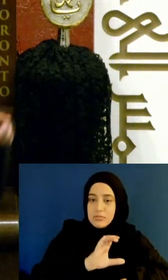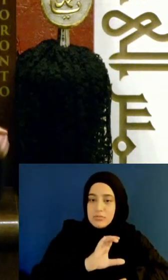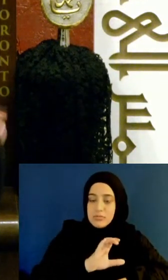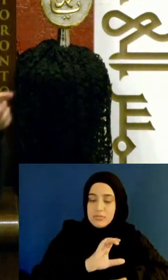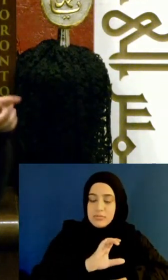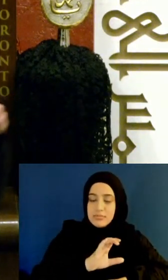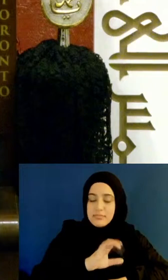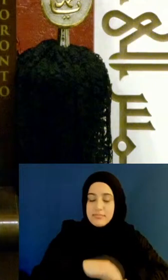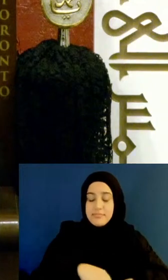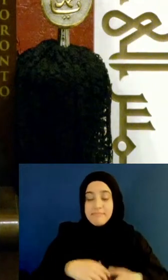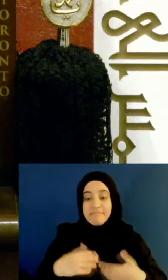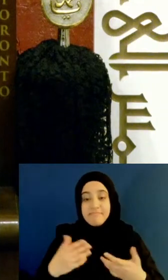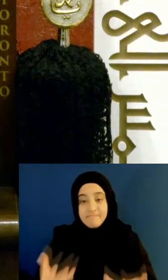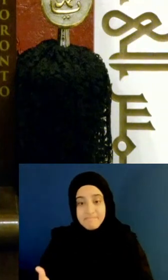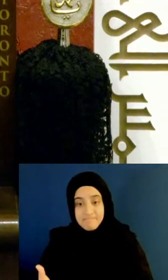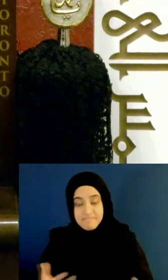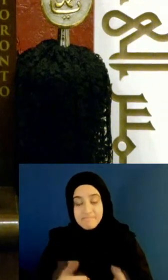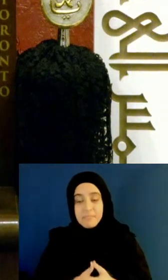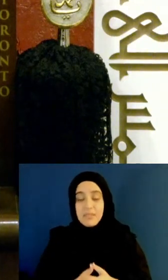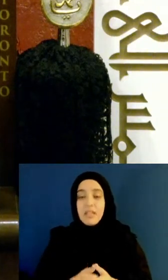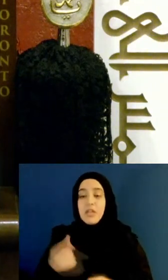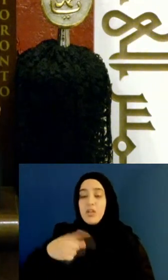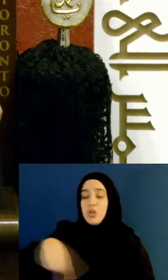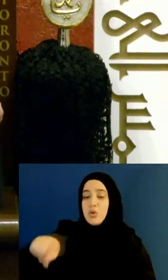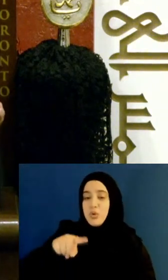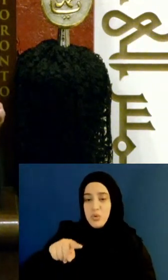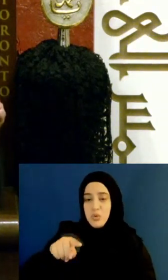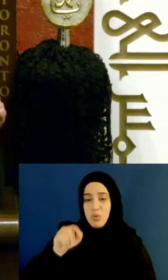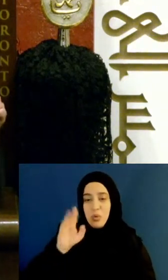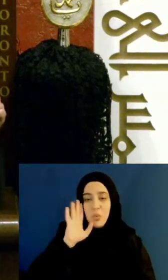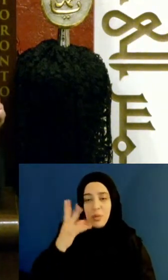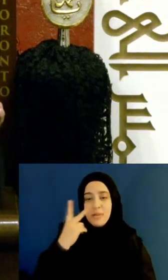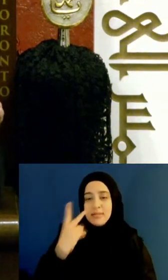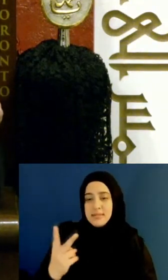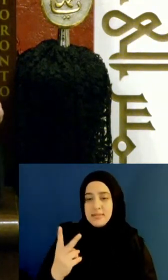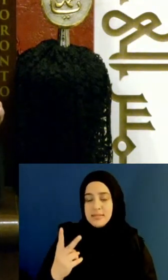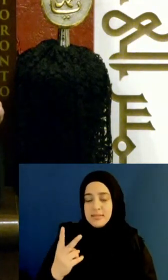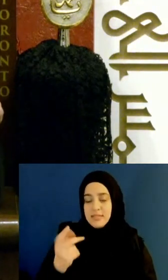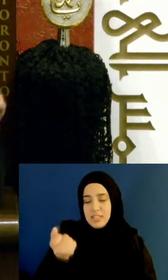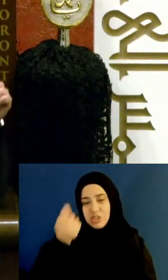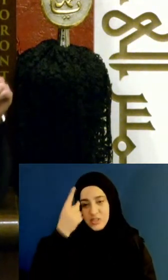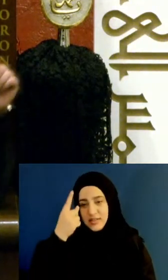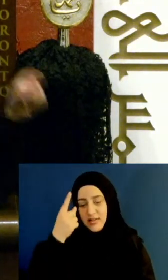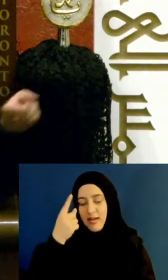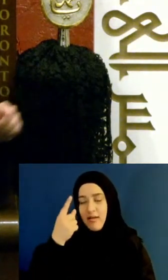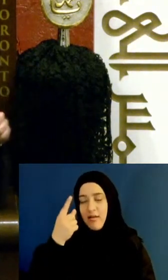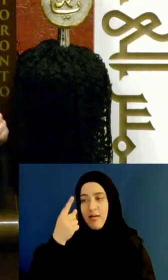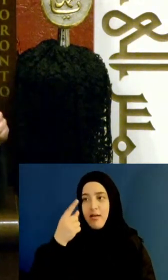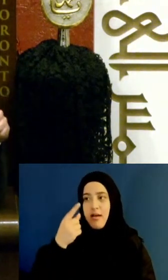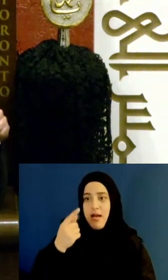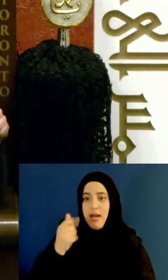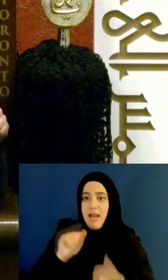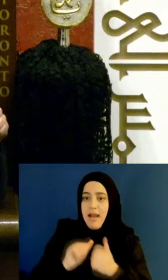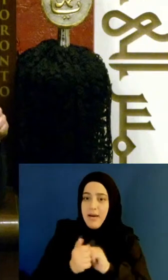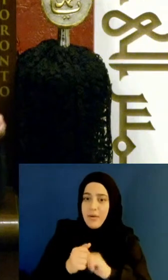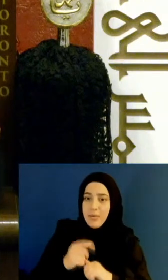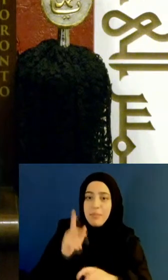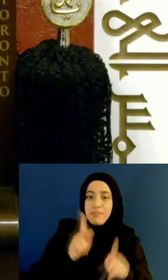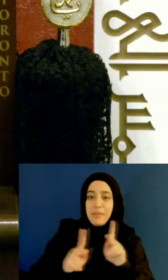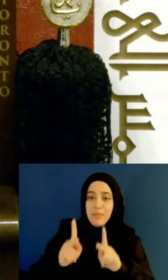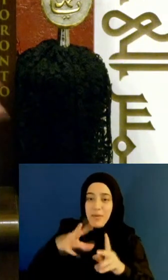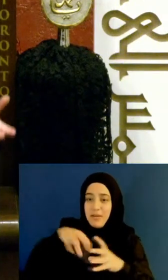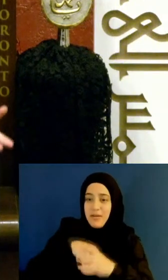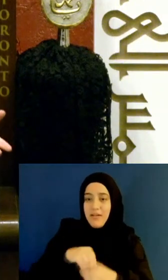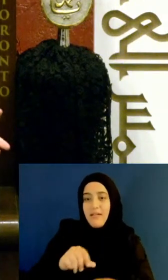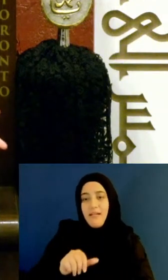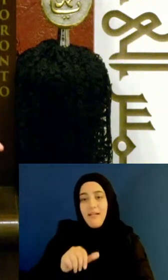And you can probably get a glimpse of this when you see how people from the subcontinent under work permits are treated within the Middle